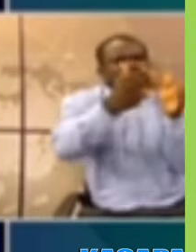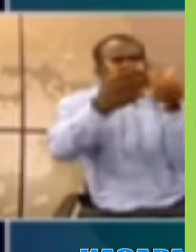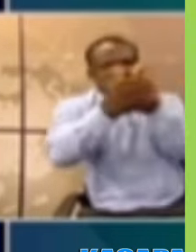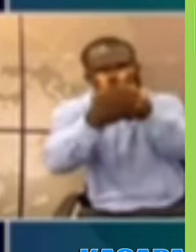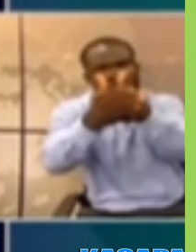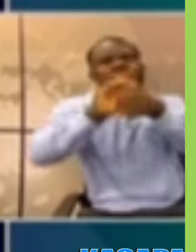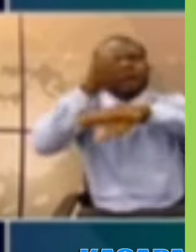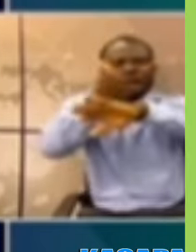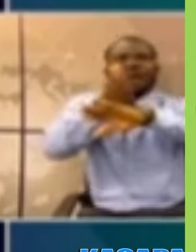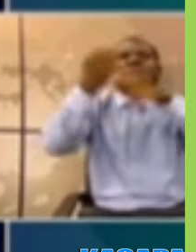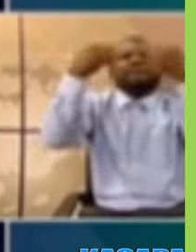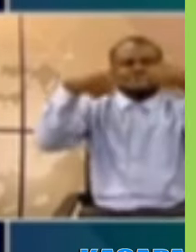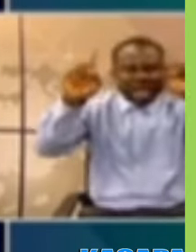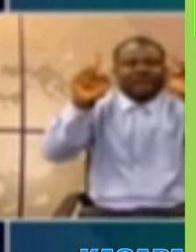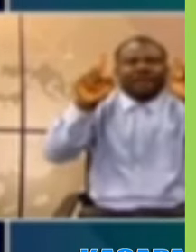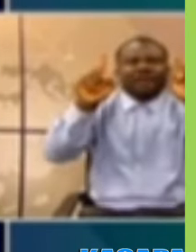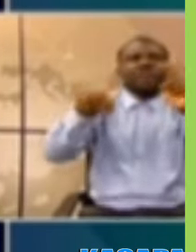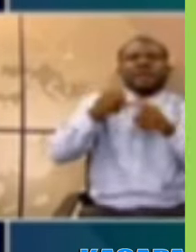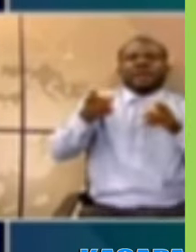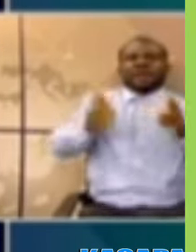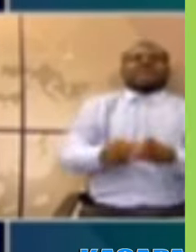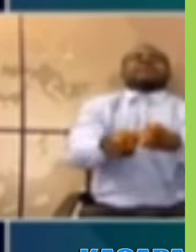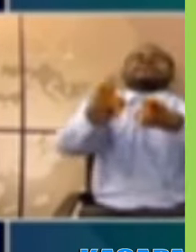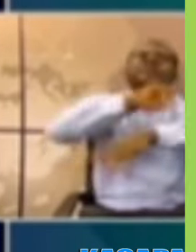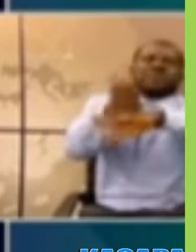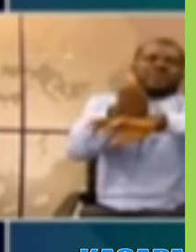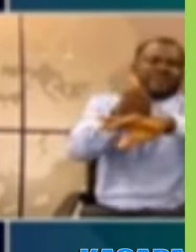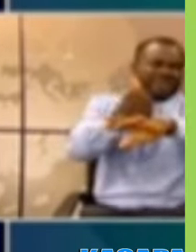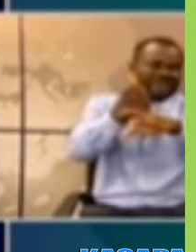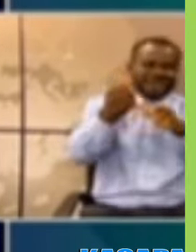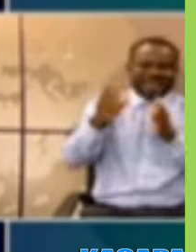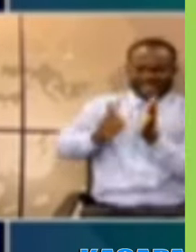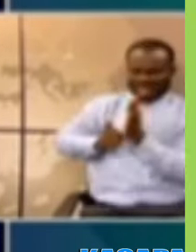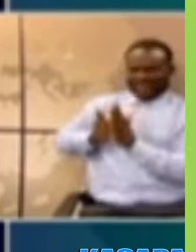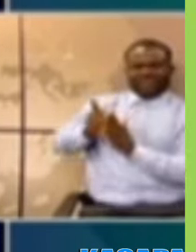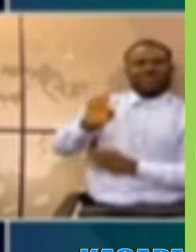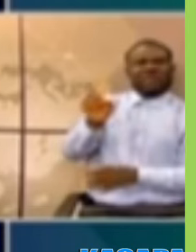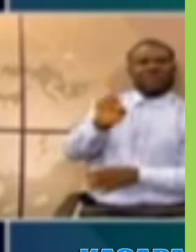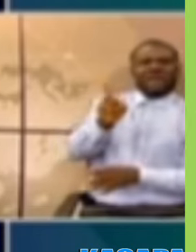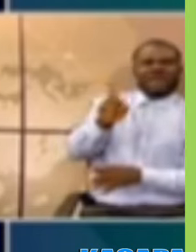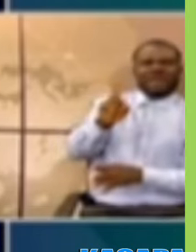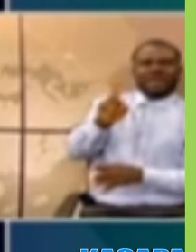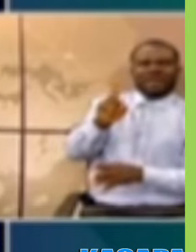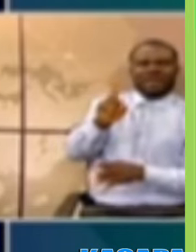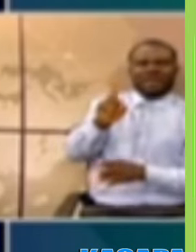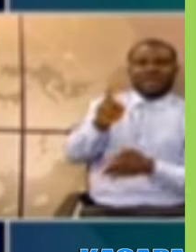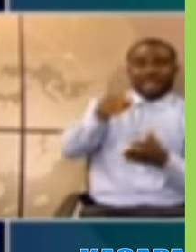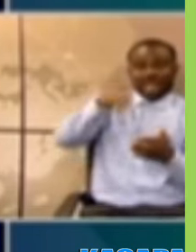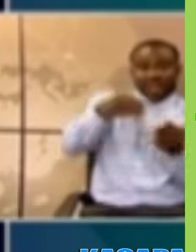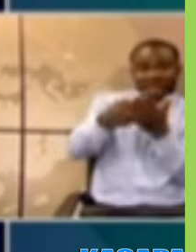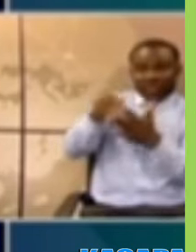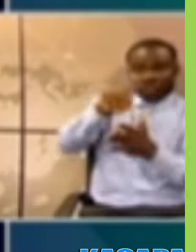about. So, it is the kind of your development, you know. You're the best of the Tama minister, need them.